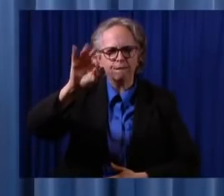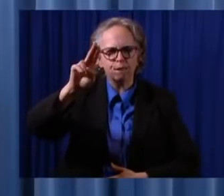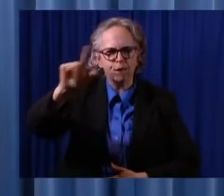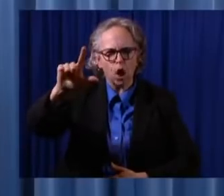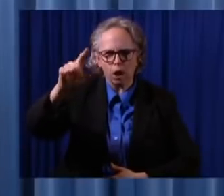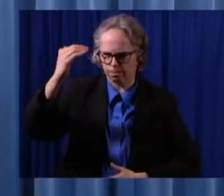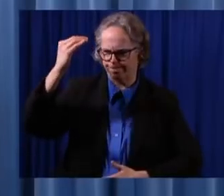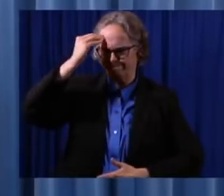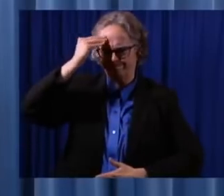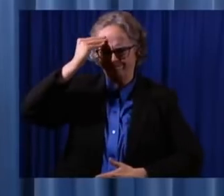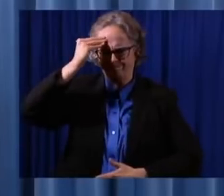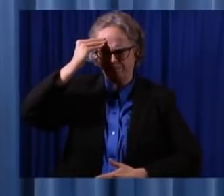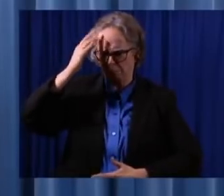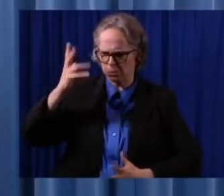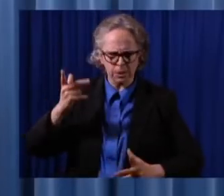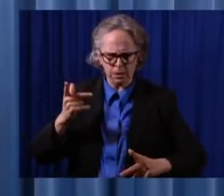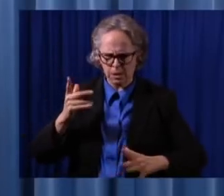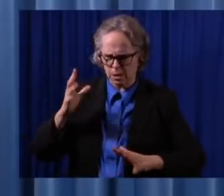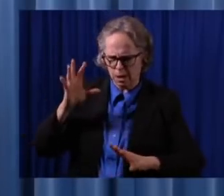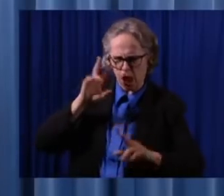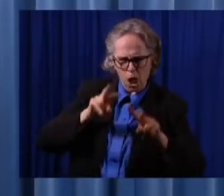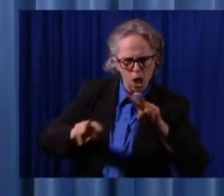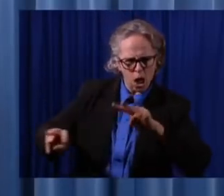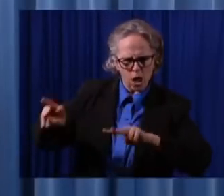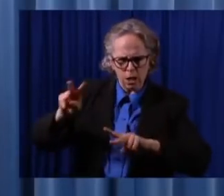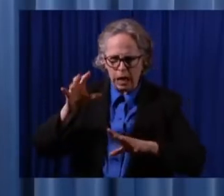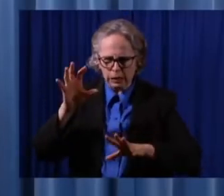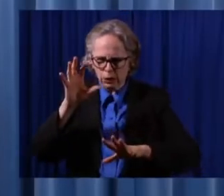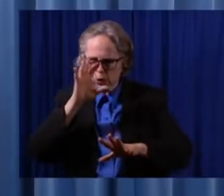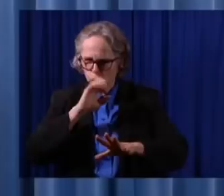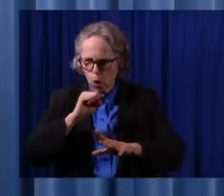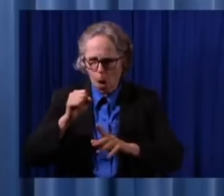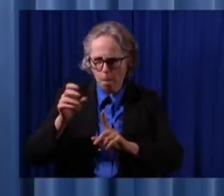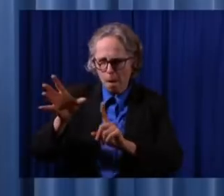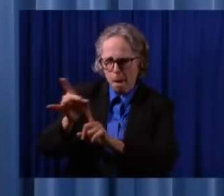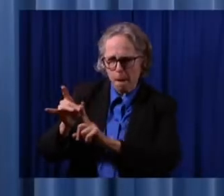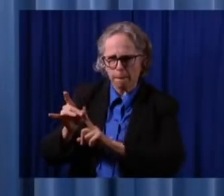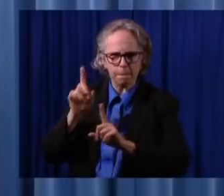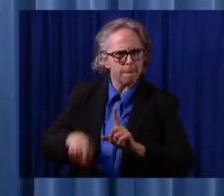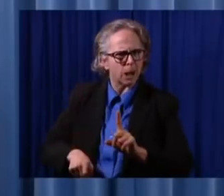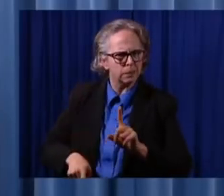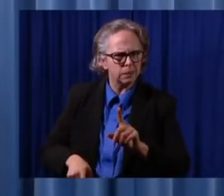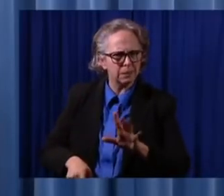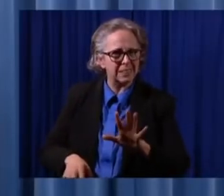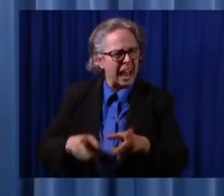that everywhere, but certainly some places are more than other places. Be careful.